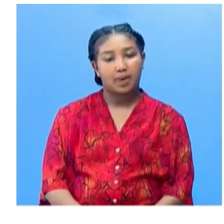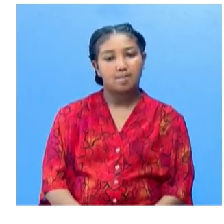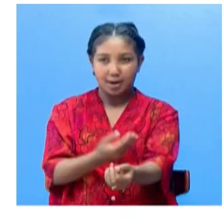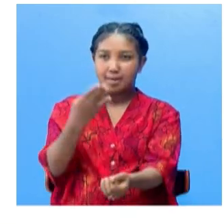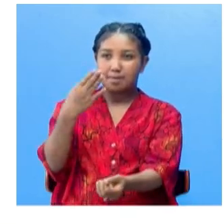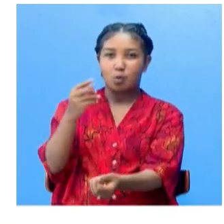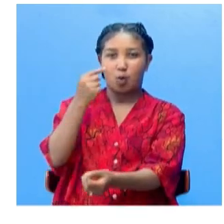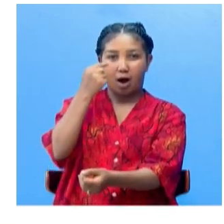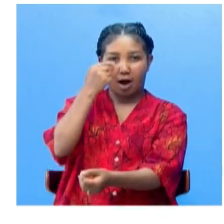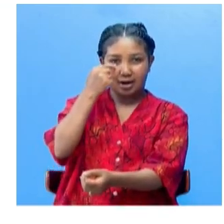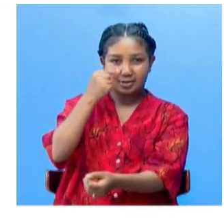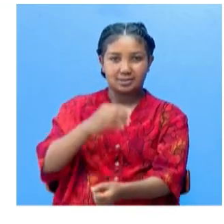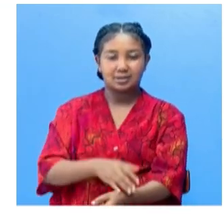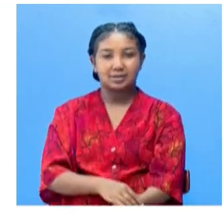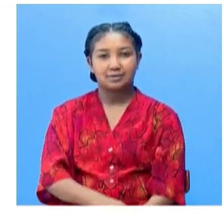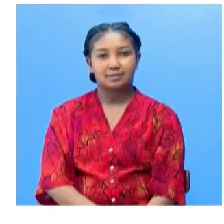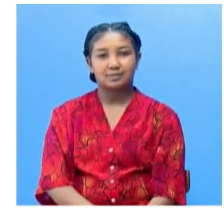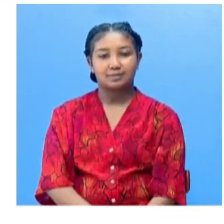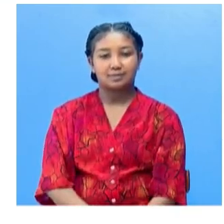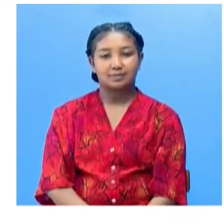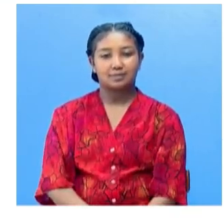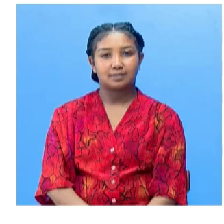blue eyes,